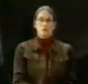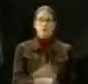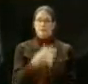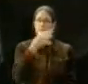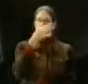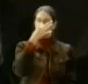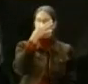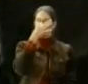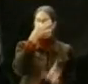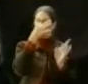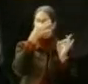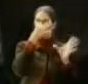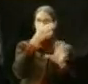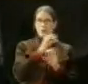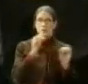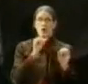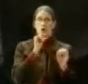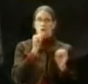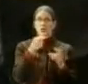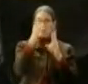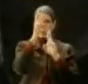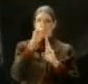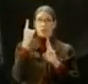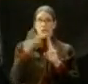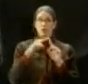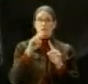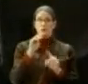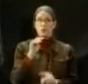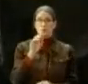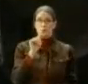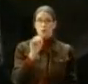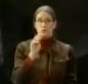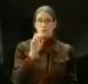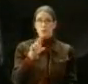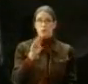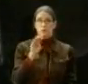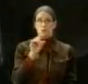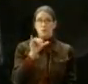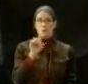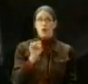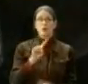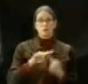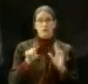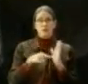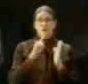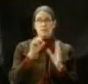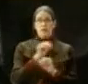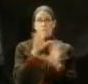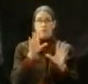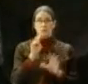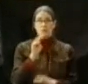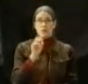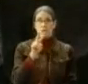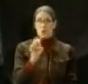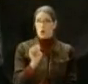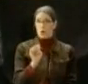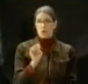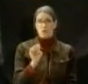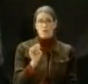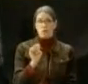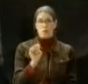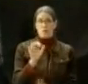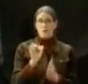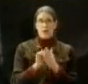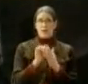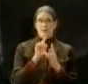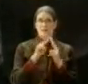heaven. No disrespect to Mr. Bolus, who I do not know. But this is obviously a move that is, at the very least, duplicitous and